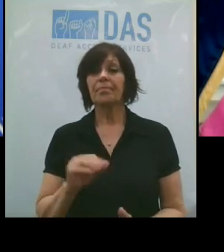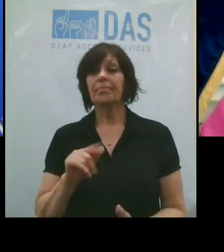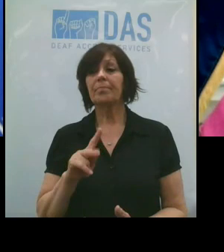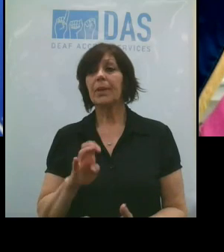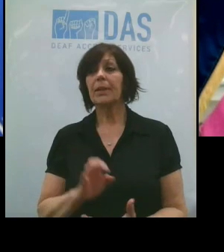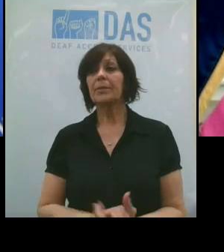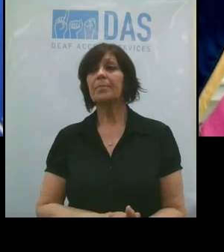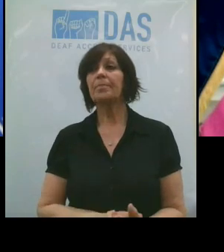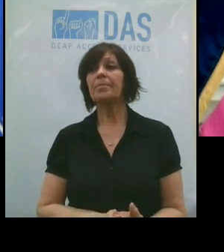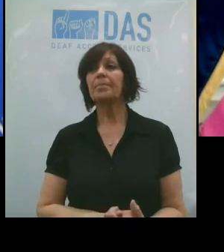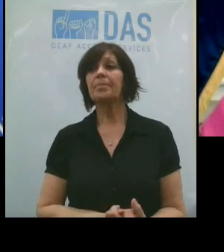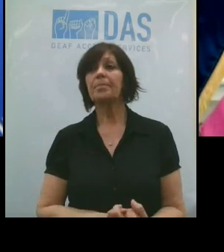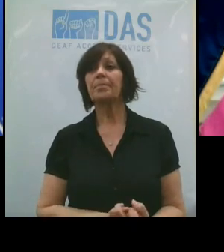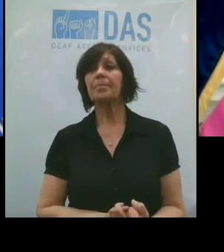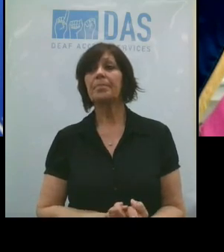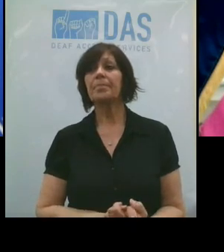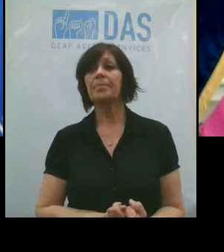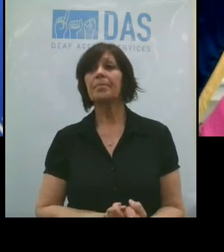Hey, WBFO? Mark?